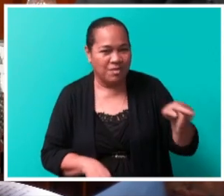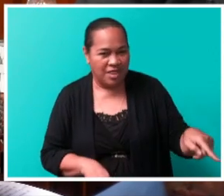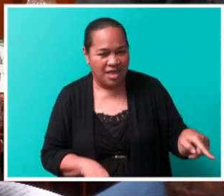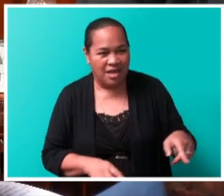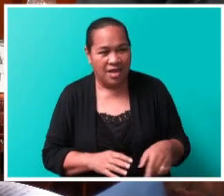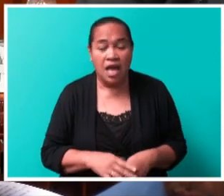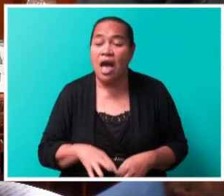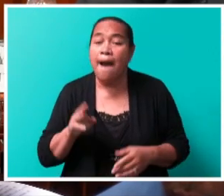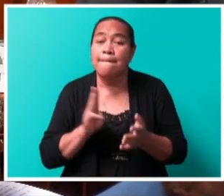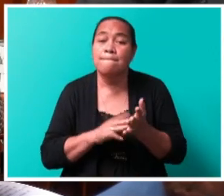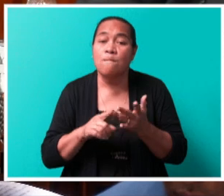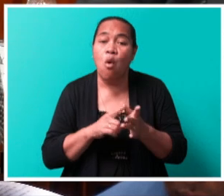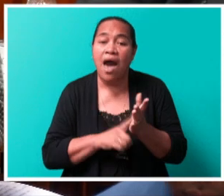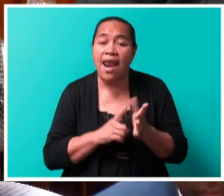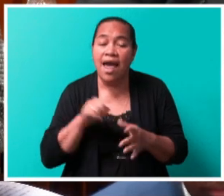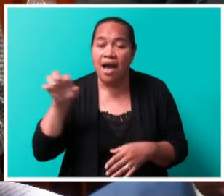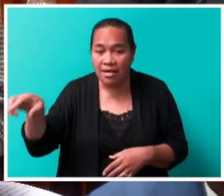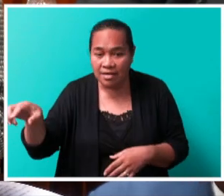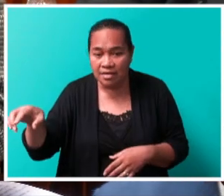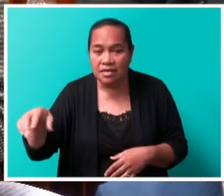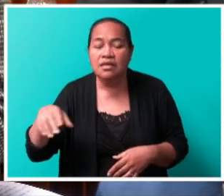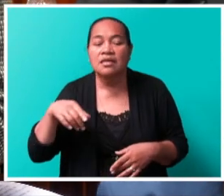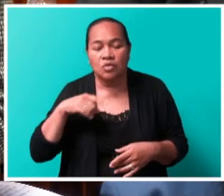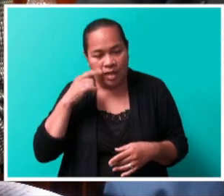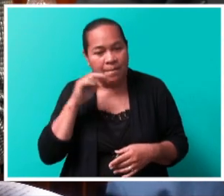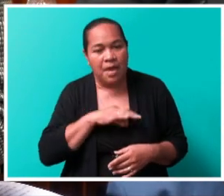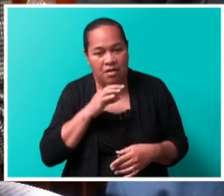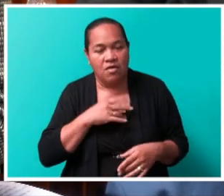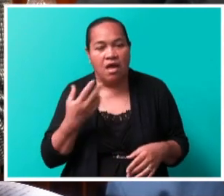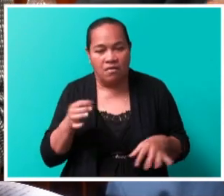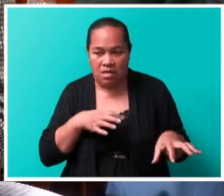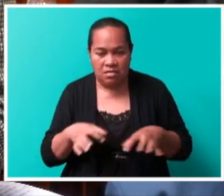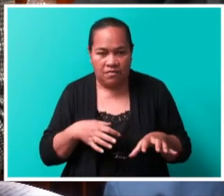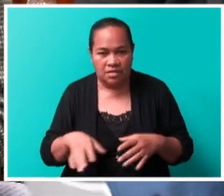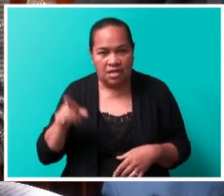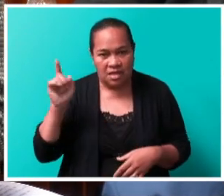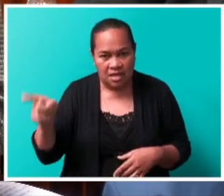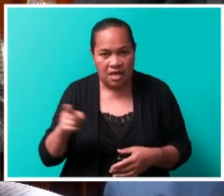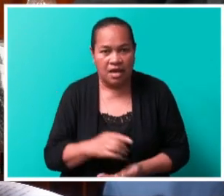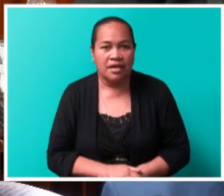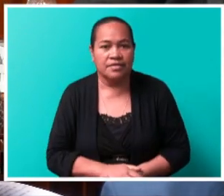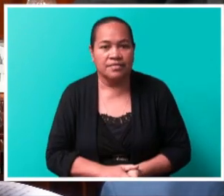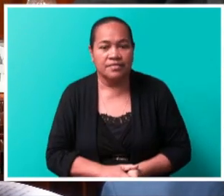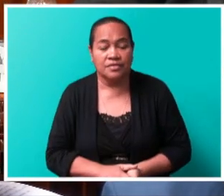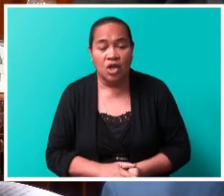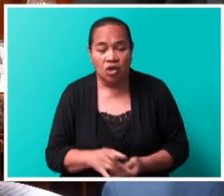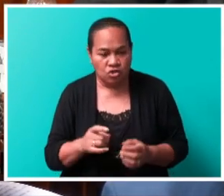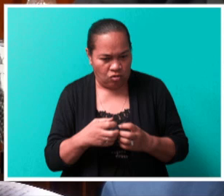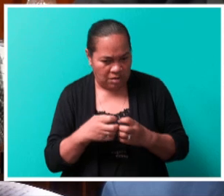in Moala, weighing whether to stay or migrate, better connectivity can tip the calculation. The expansion of